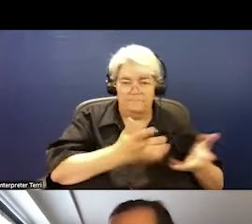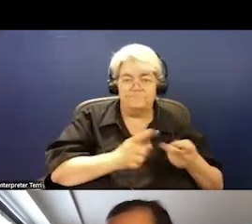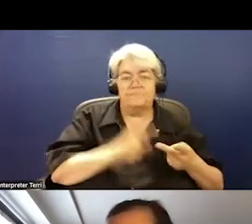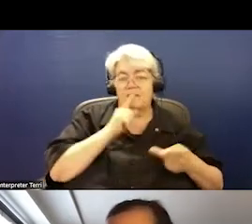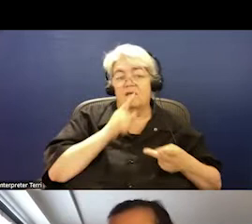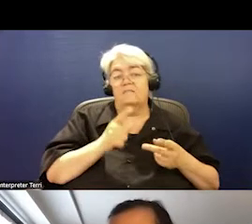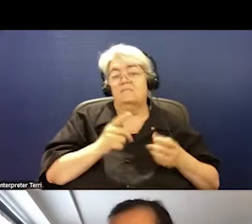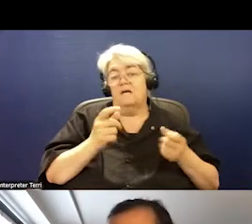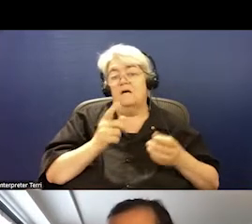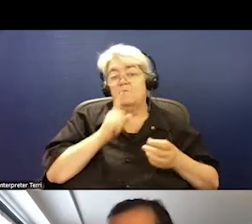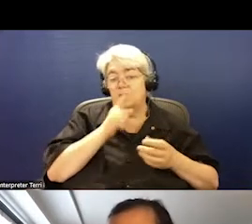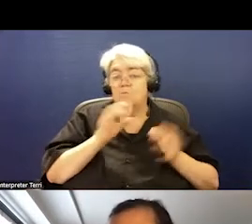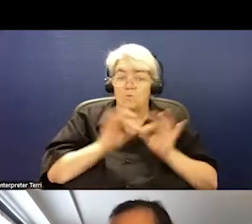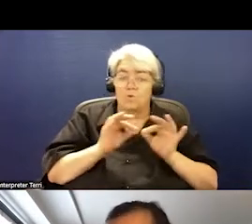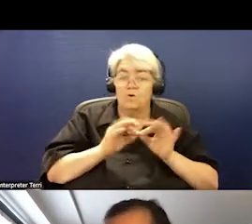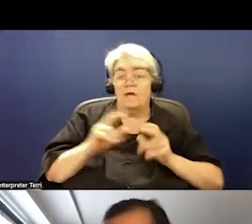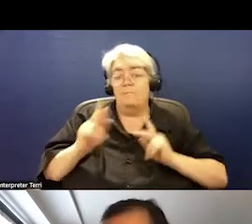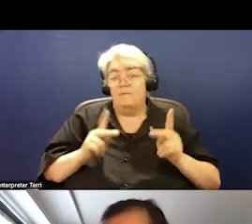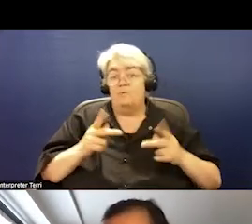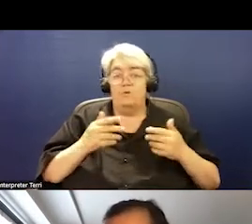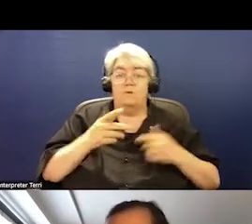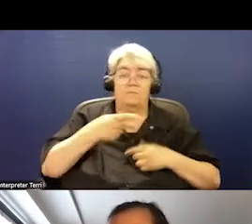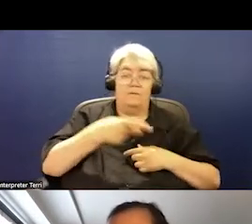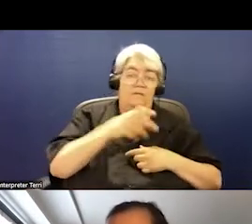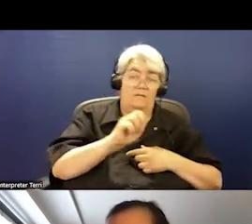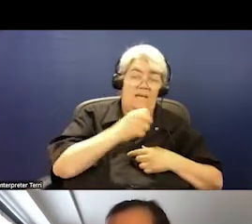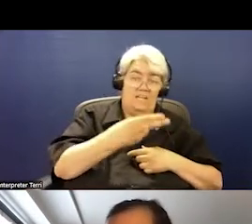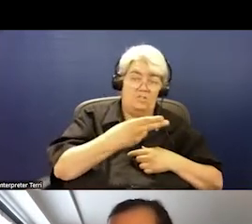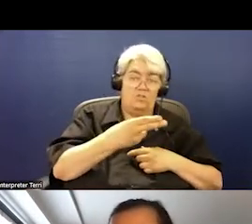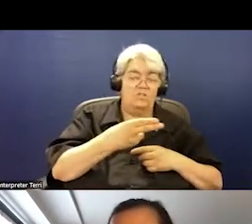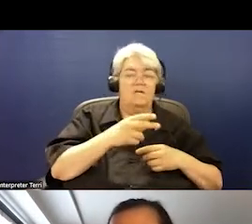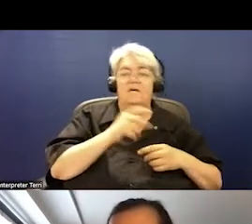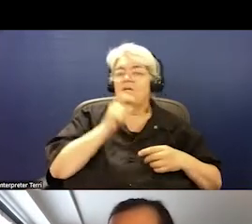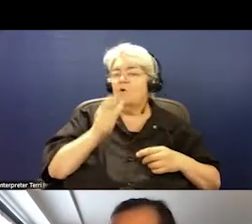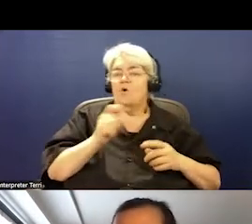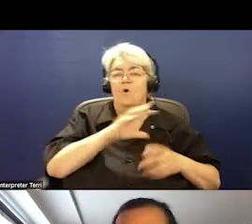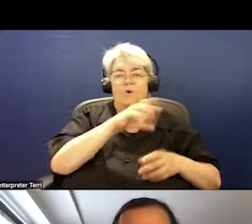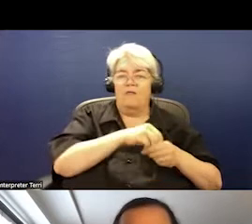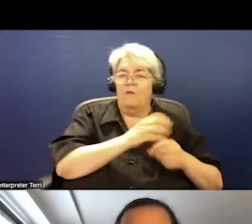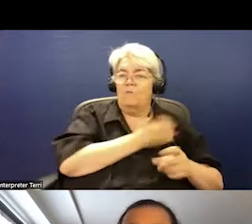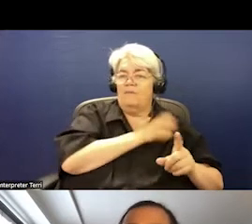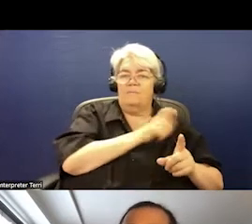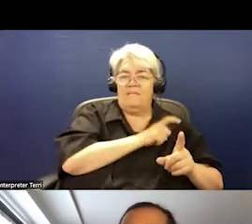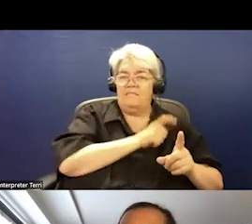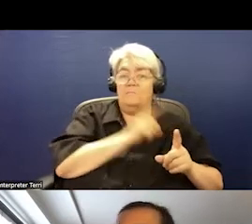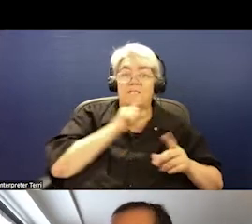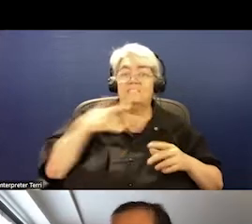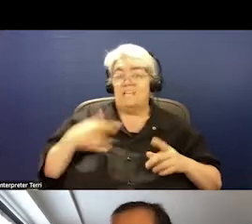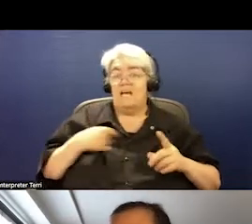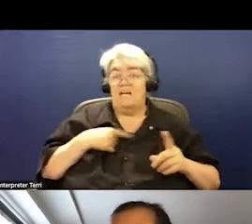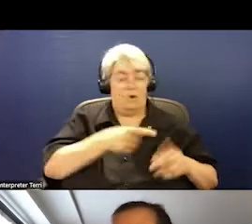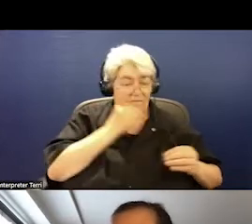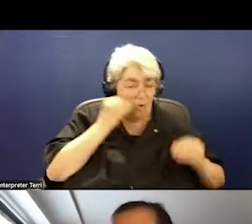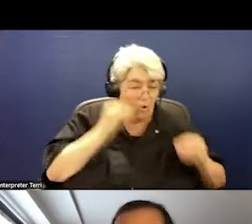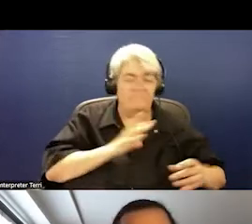in diverting people experiencing homelessness from law enforcement response, given that they are at such great risk of incarceration. And there's